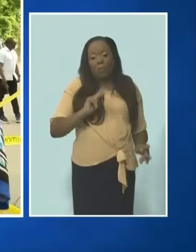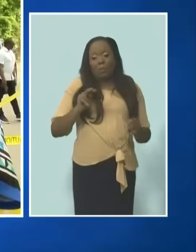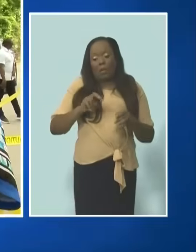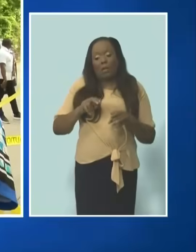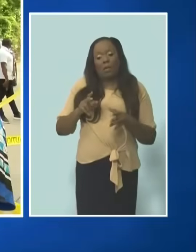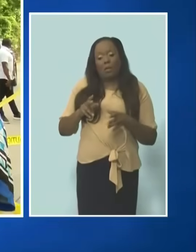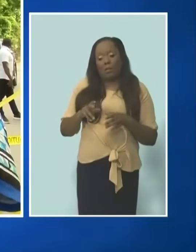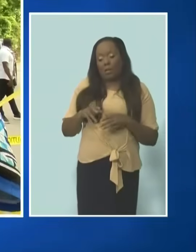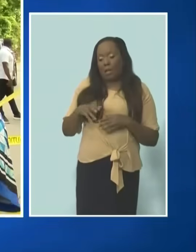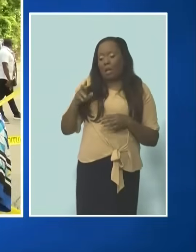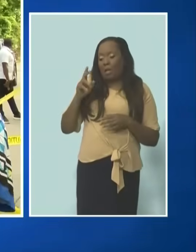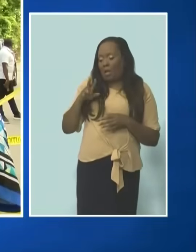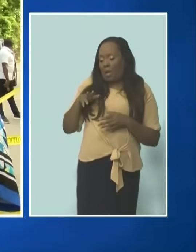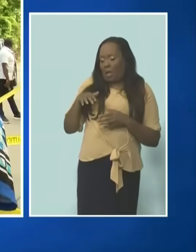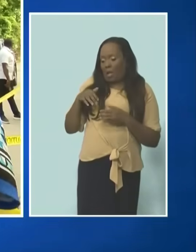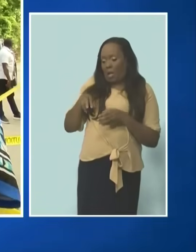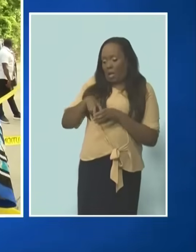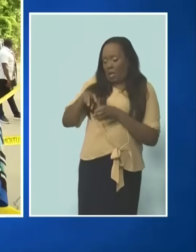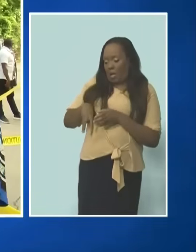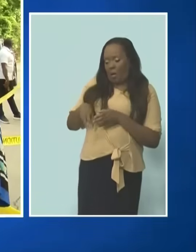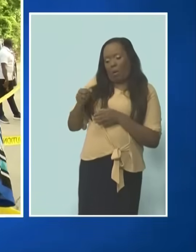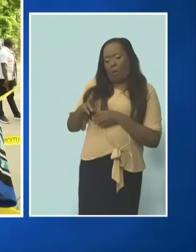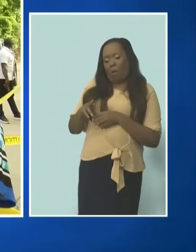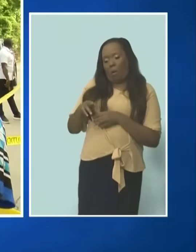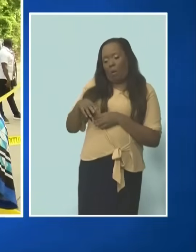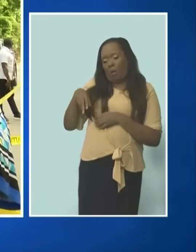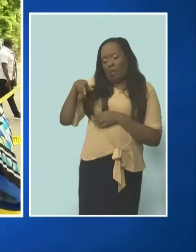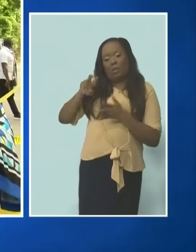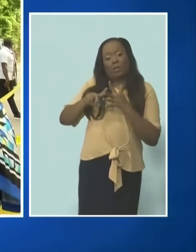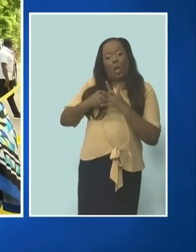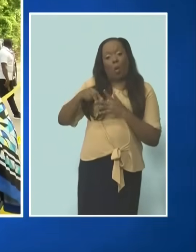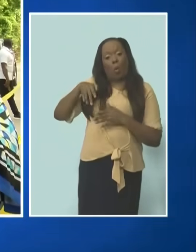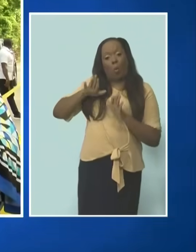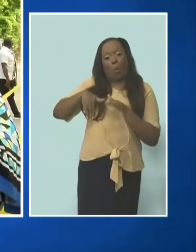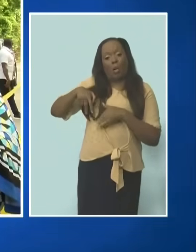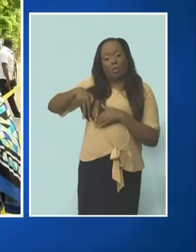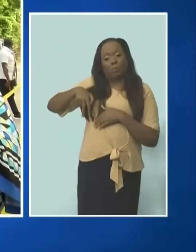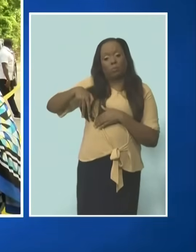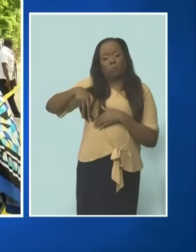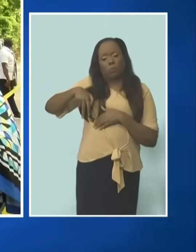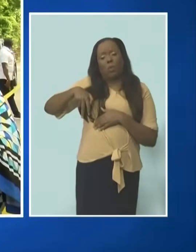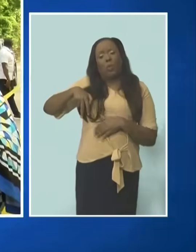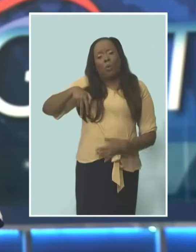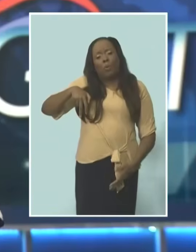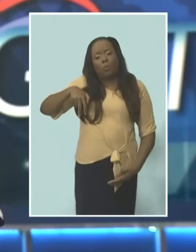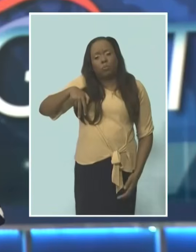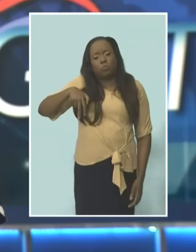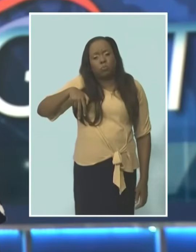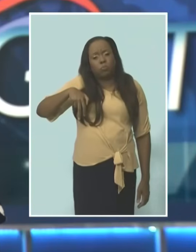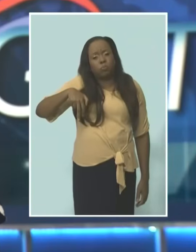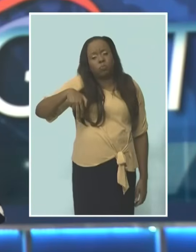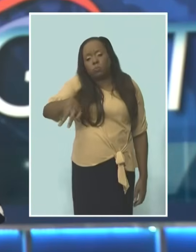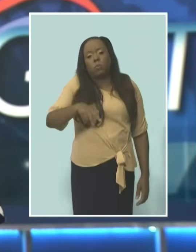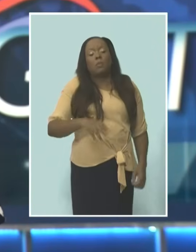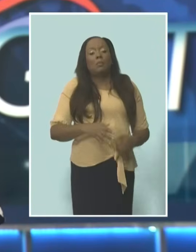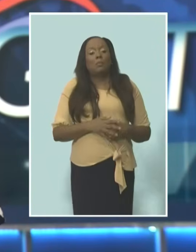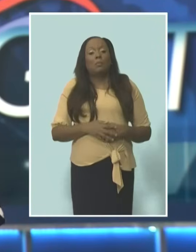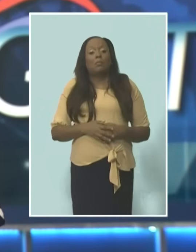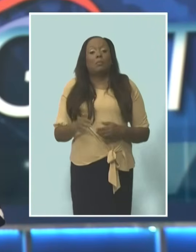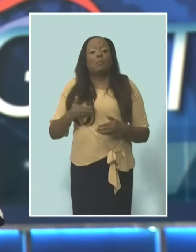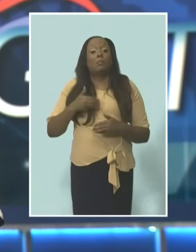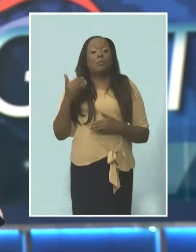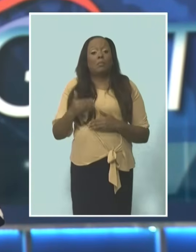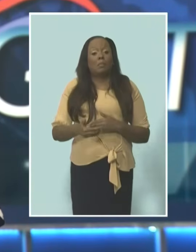end of the bridge and have to walk to the other to then make their way into the neighboring communities. Coming up, police